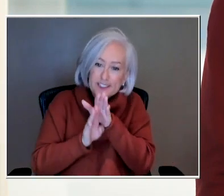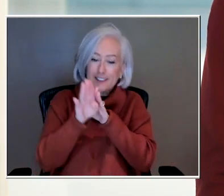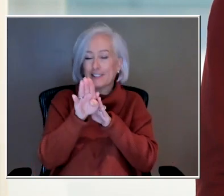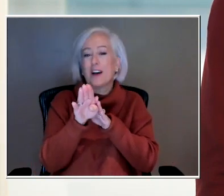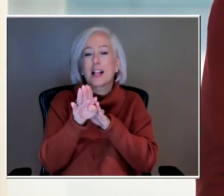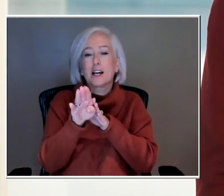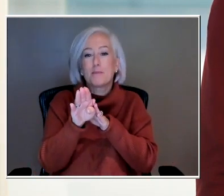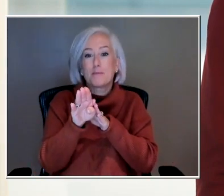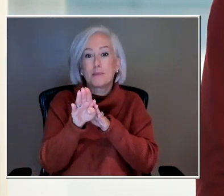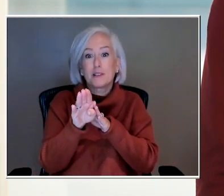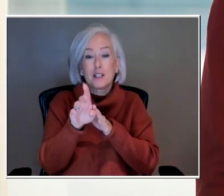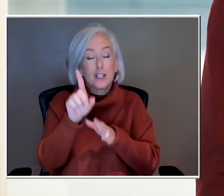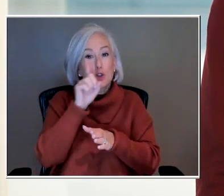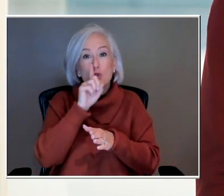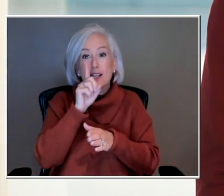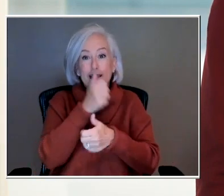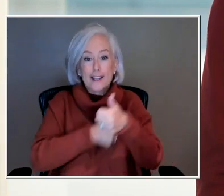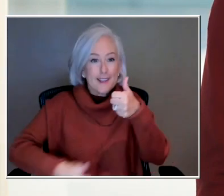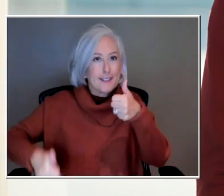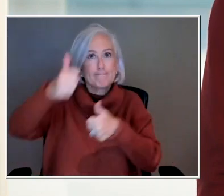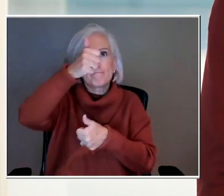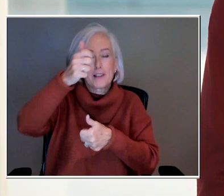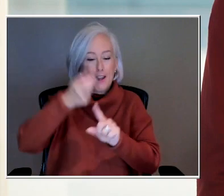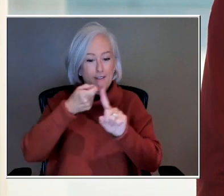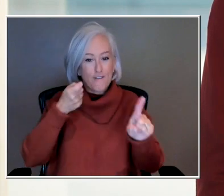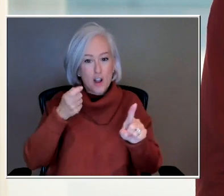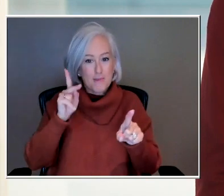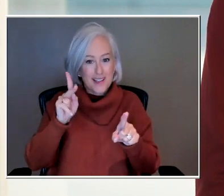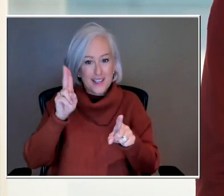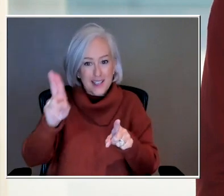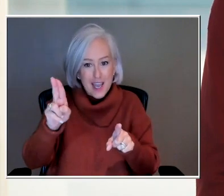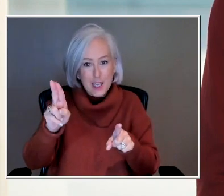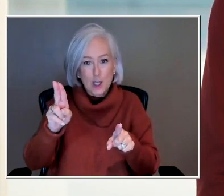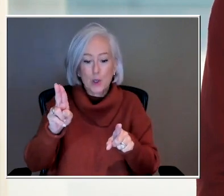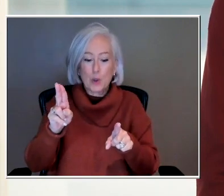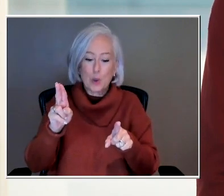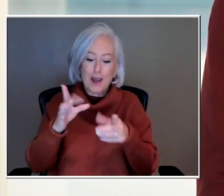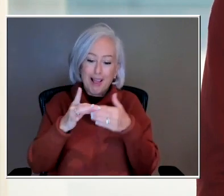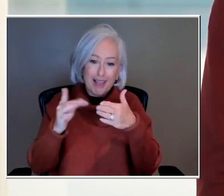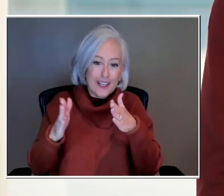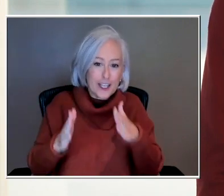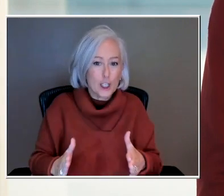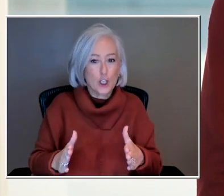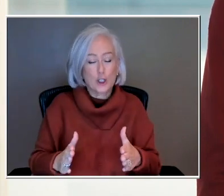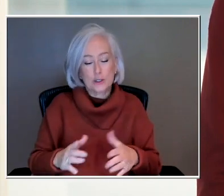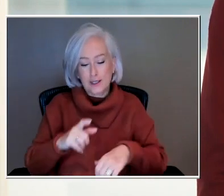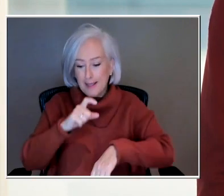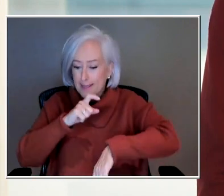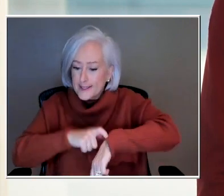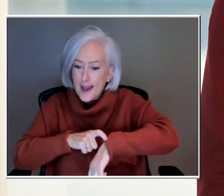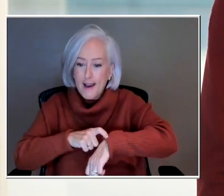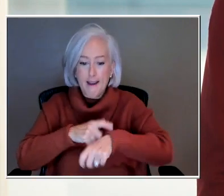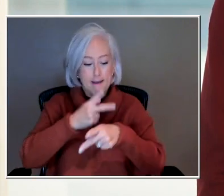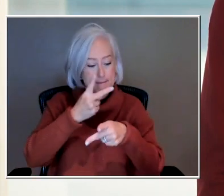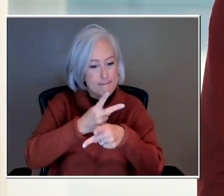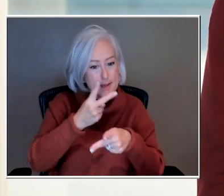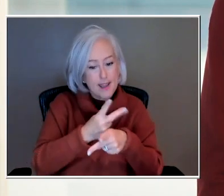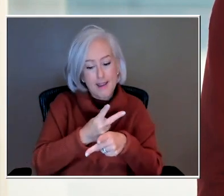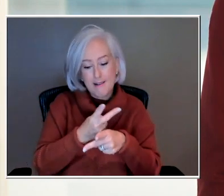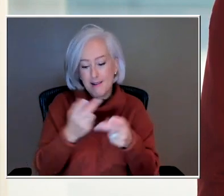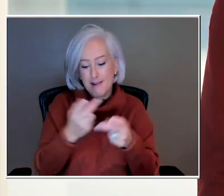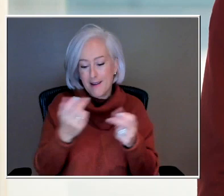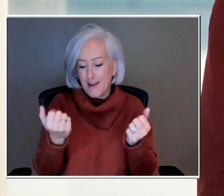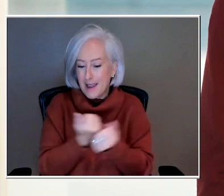is incredible. I mean, the care, the time, the effort that everyone put in to make this a role model